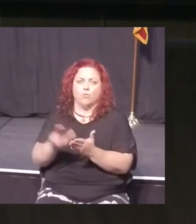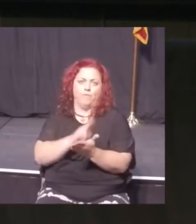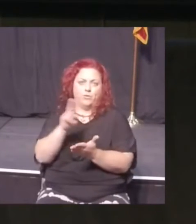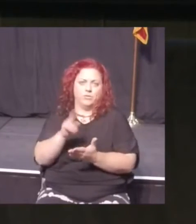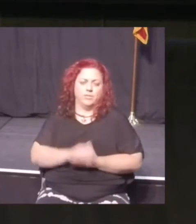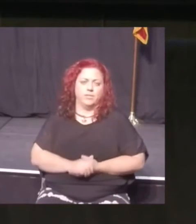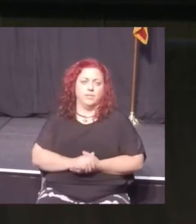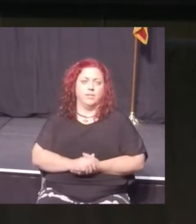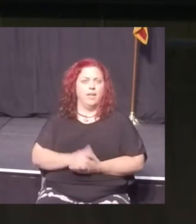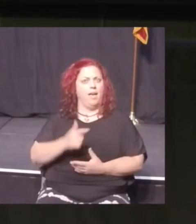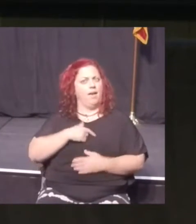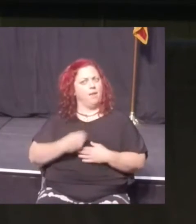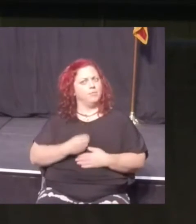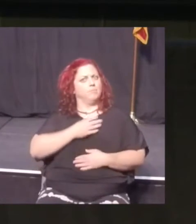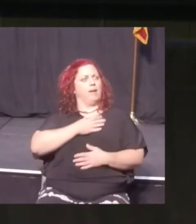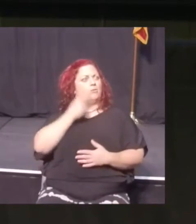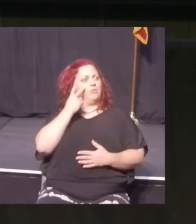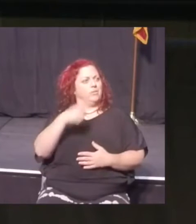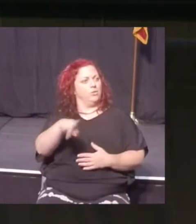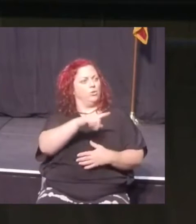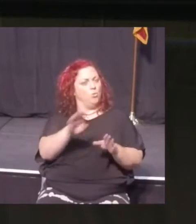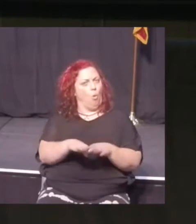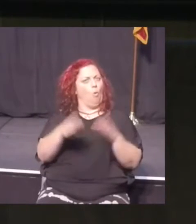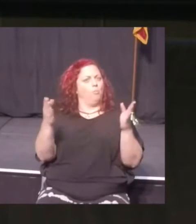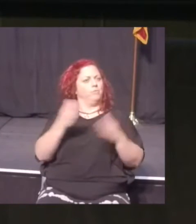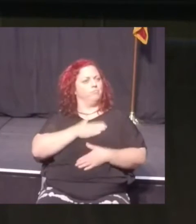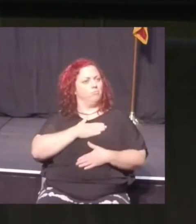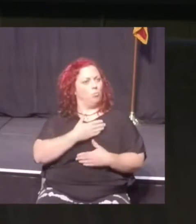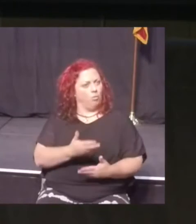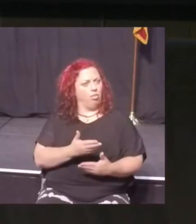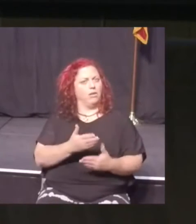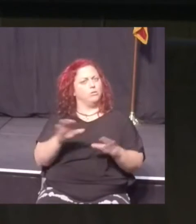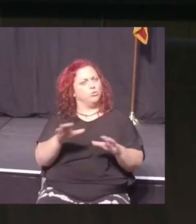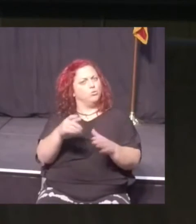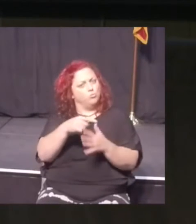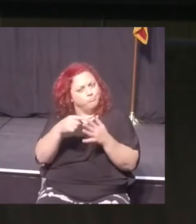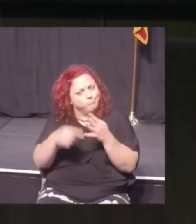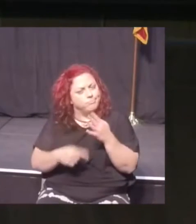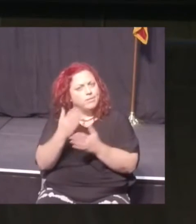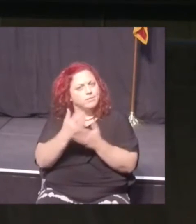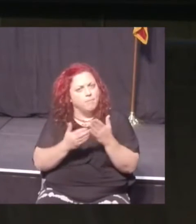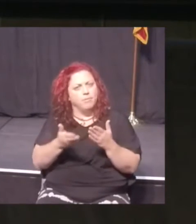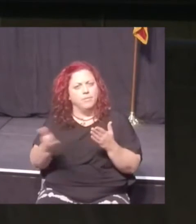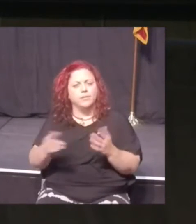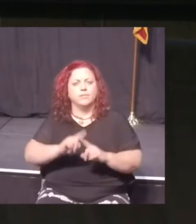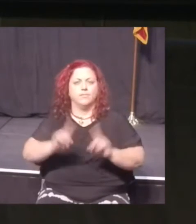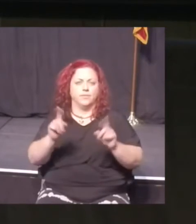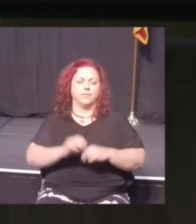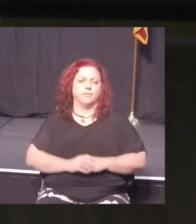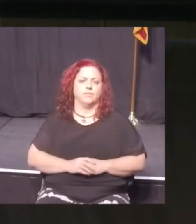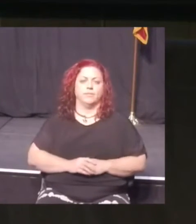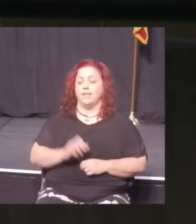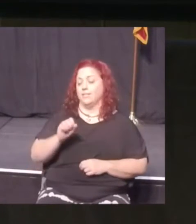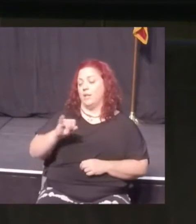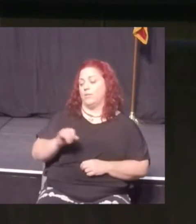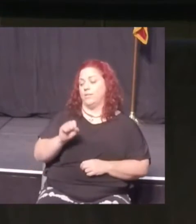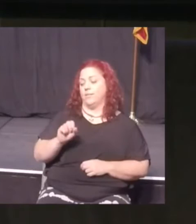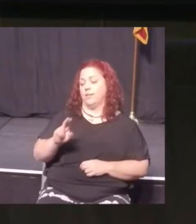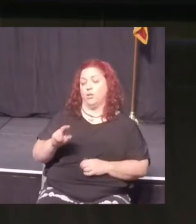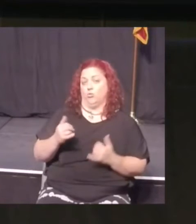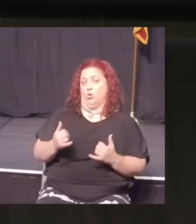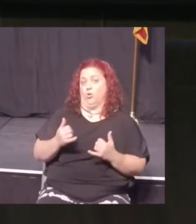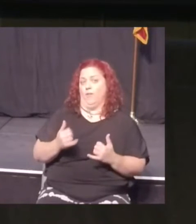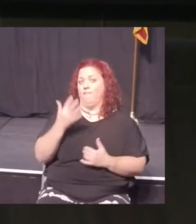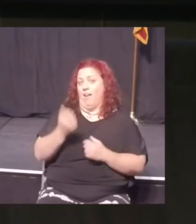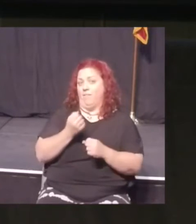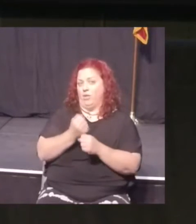I'm inspired to see an openness among you to doing some things differently. San Jose State's current 5-year